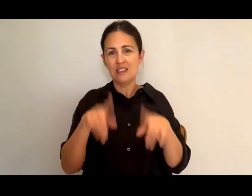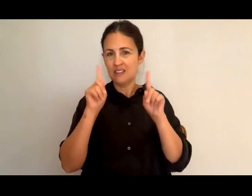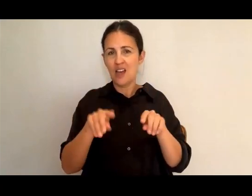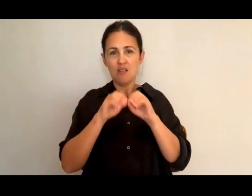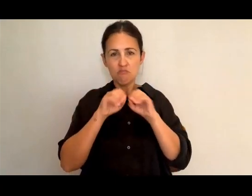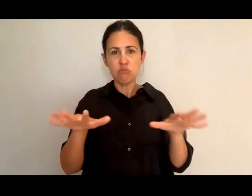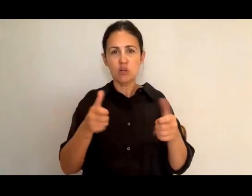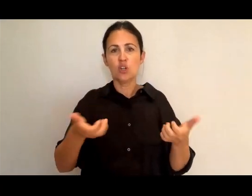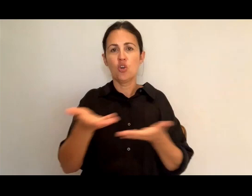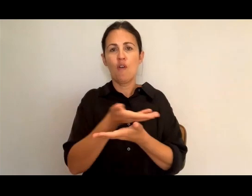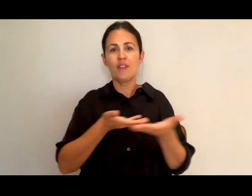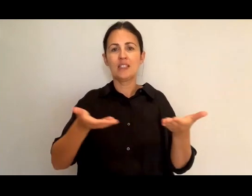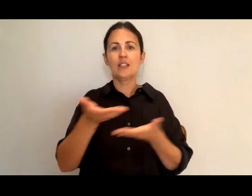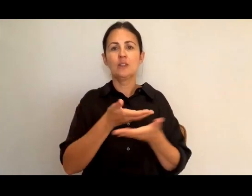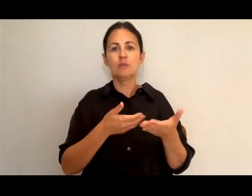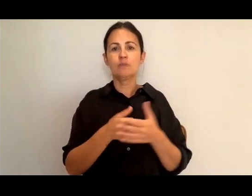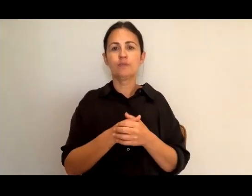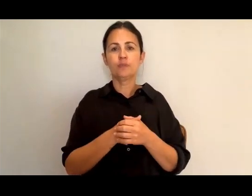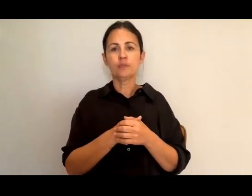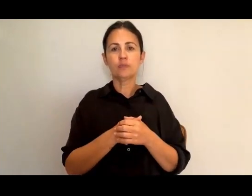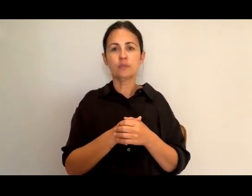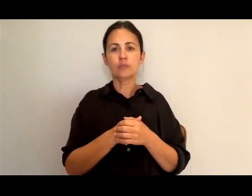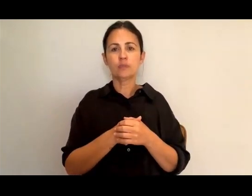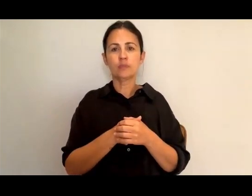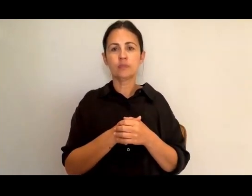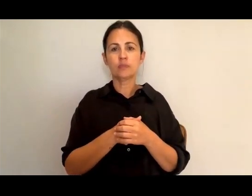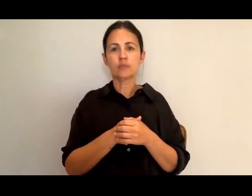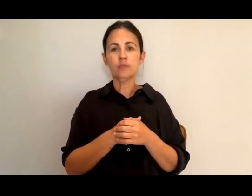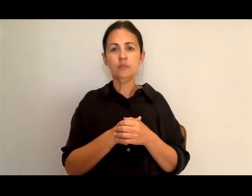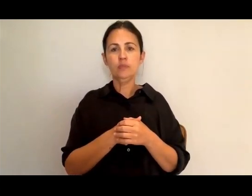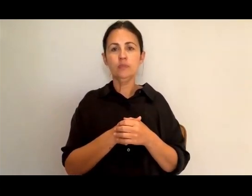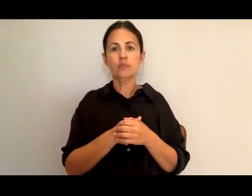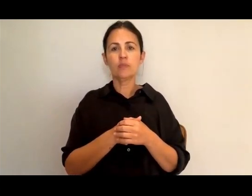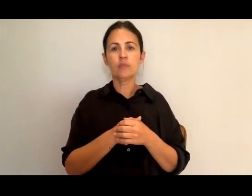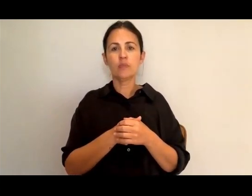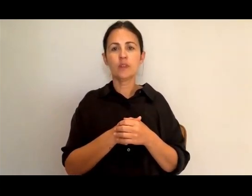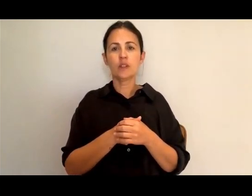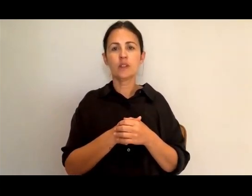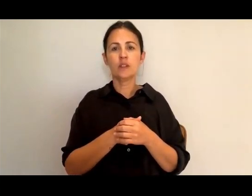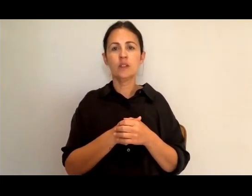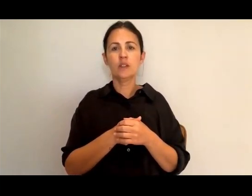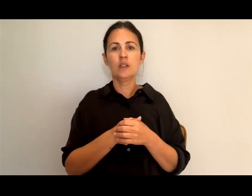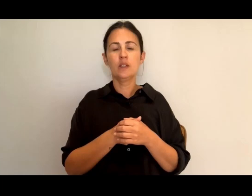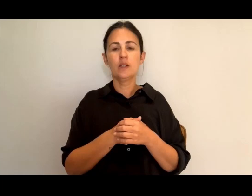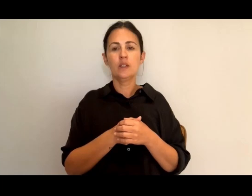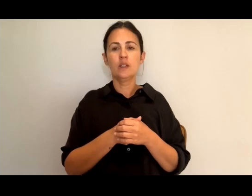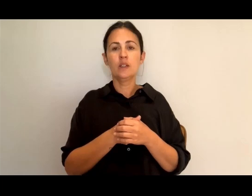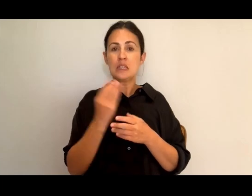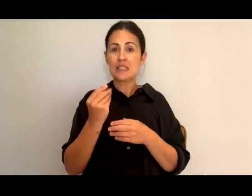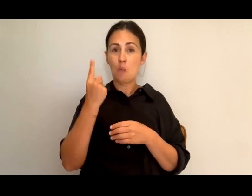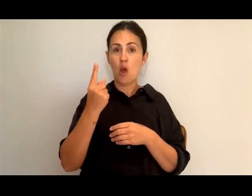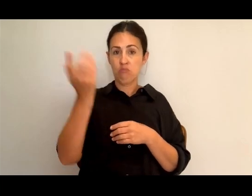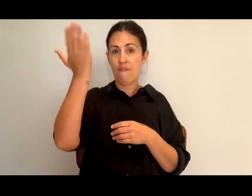extreme as piling up and burning rubbish on their property because that was the easiest way to get rid of it. And then after engaging with a